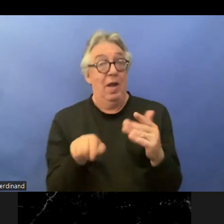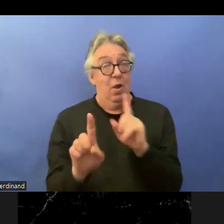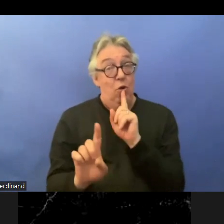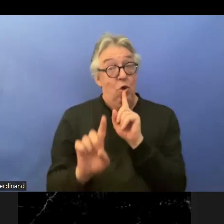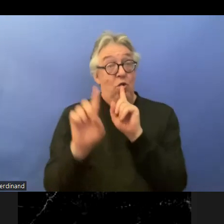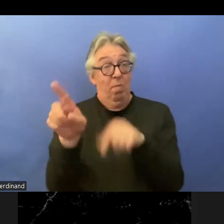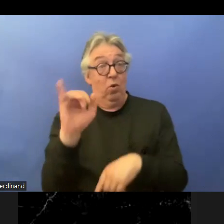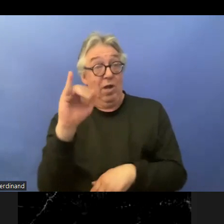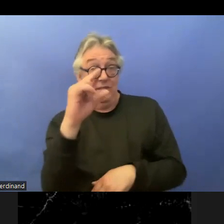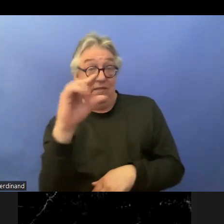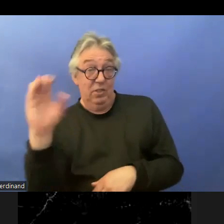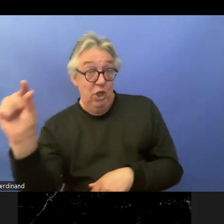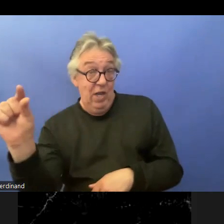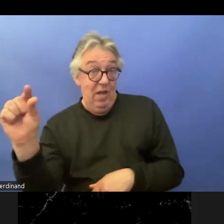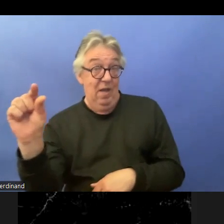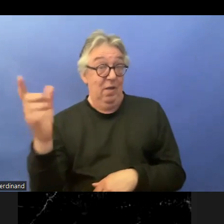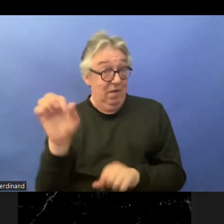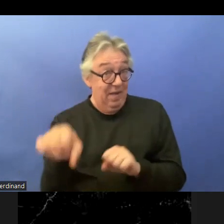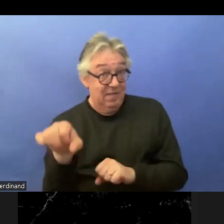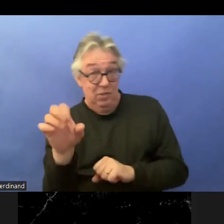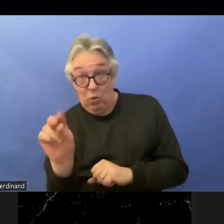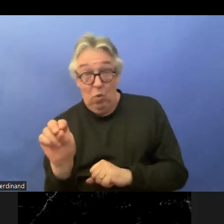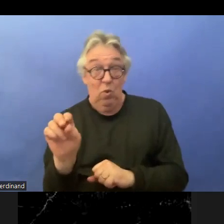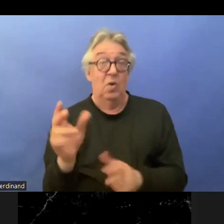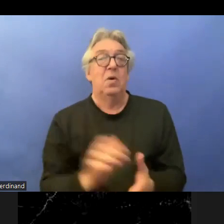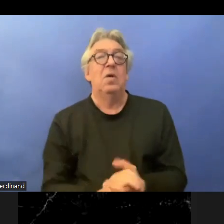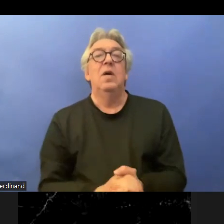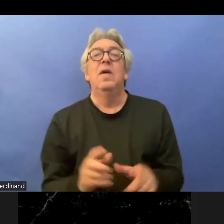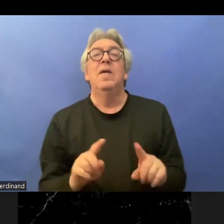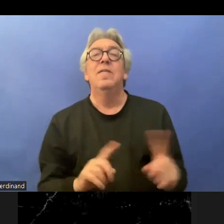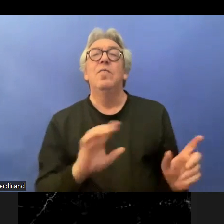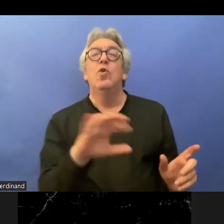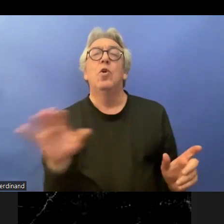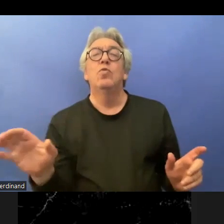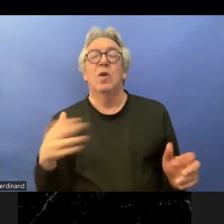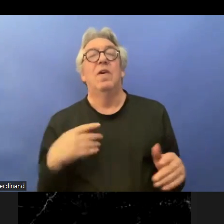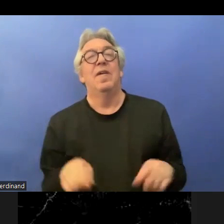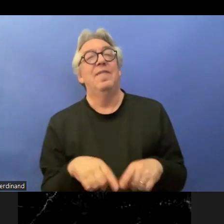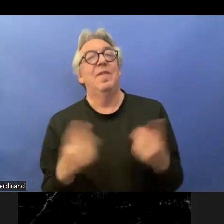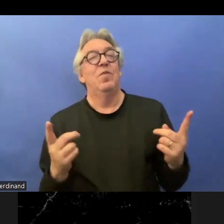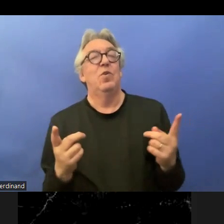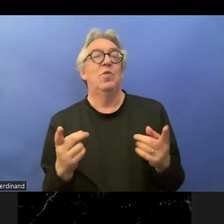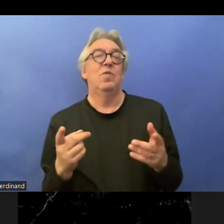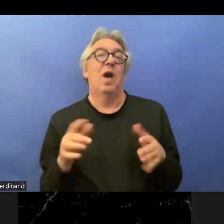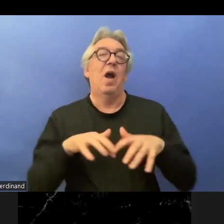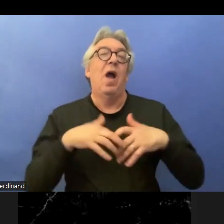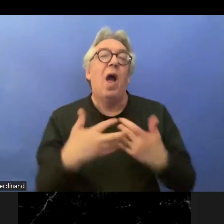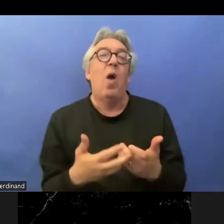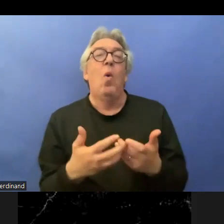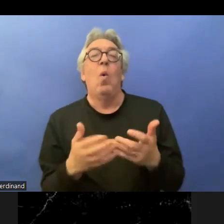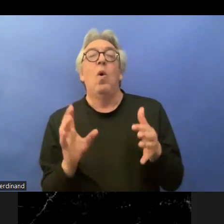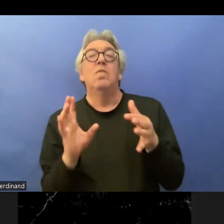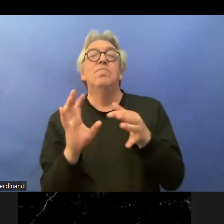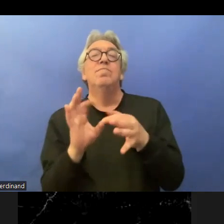to the ICCG. And different countries, they have different coordination set up on cross-cutting